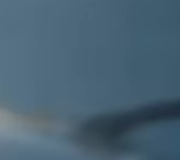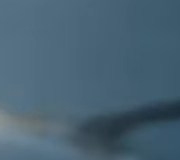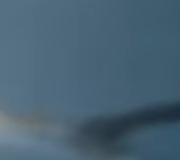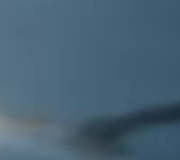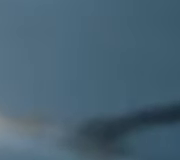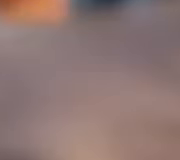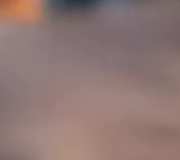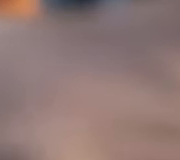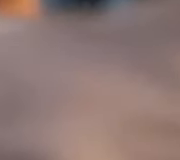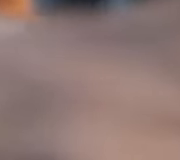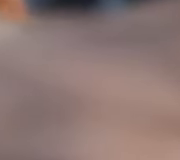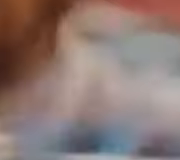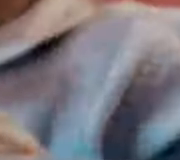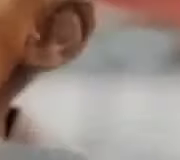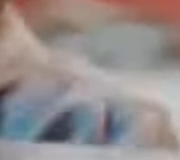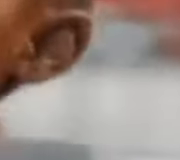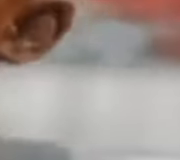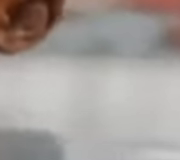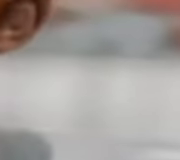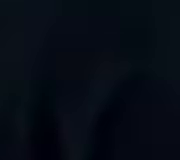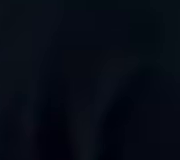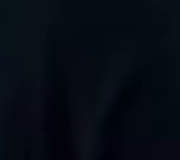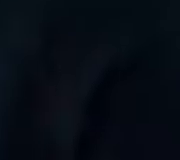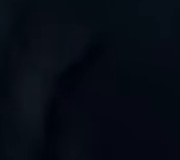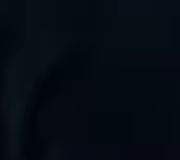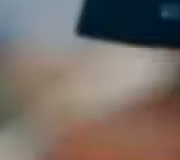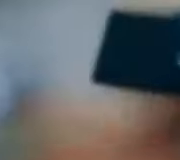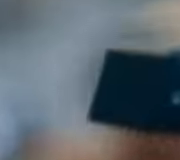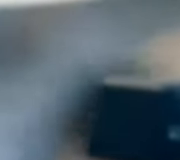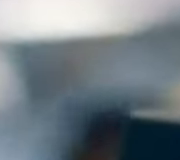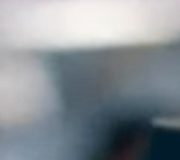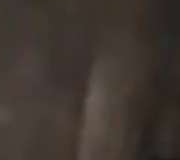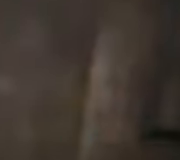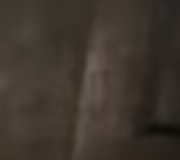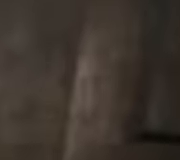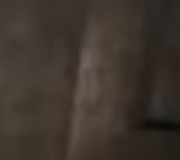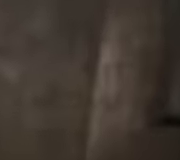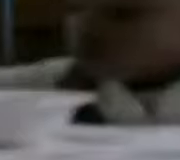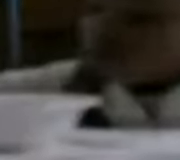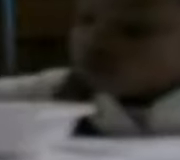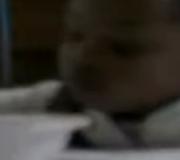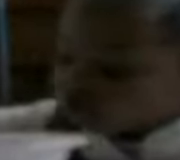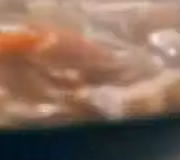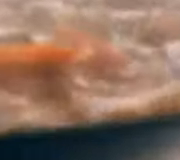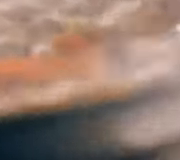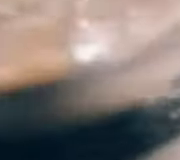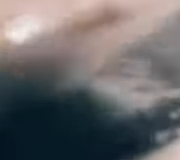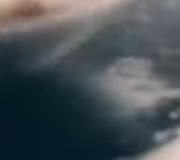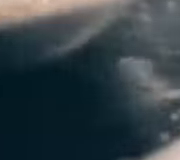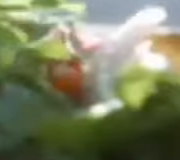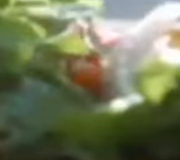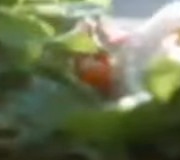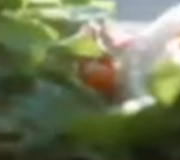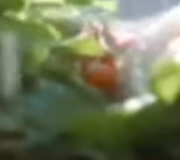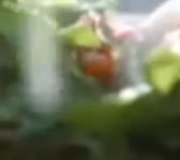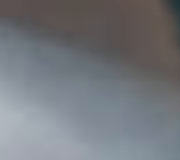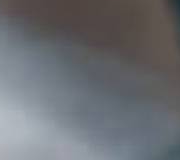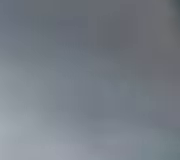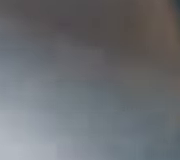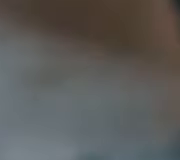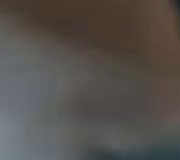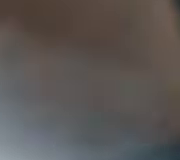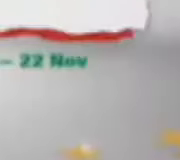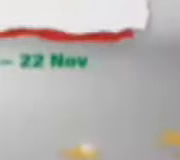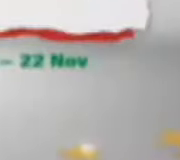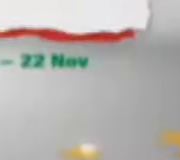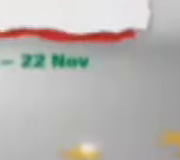We're granting thousands of Christmas wishes and giving thousands of our customers free shopping. Plus, thousands in Christmas